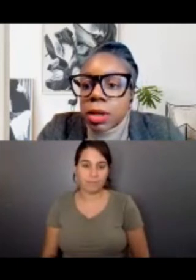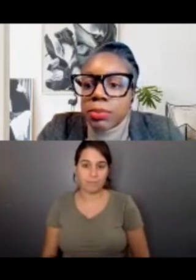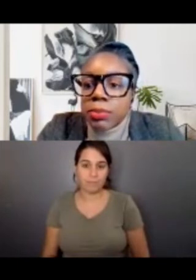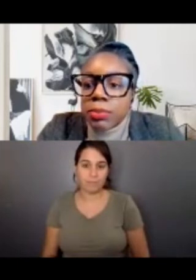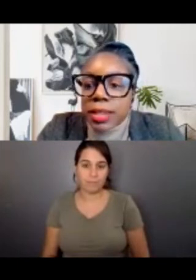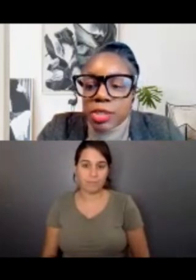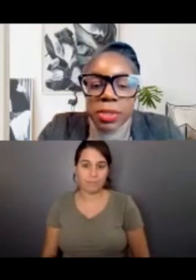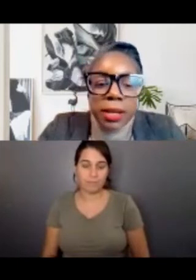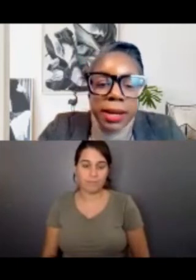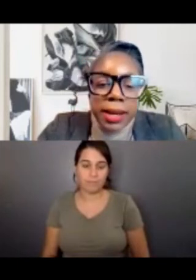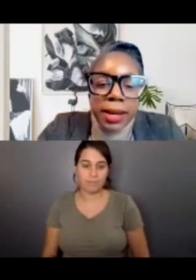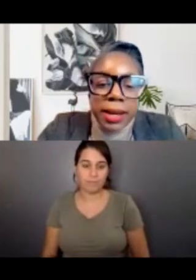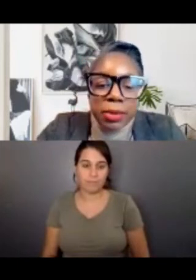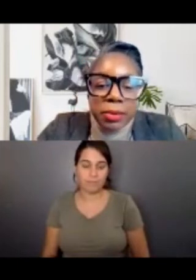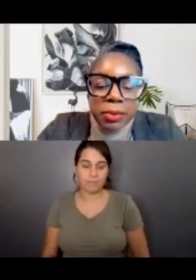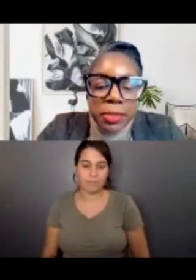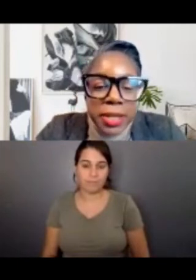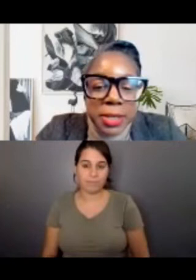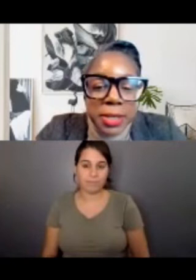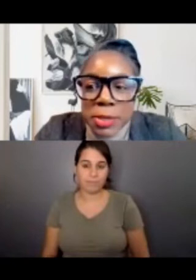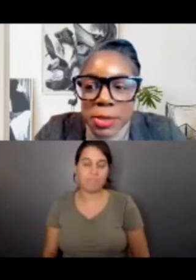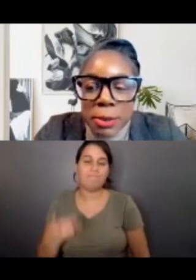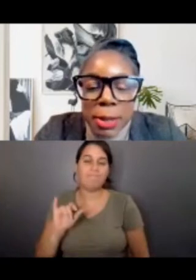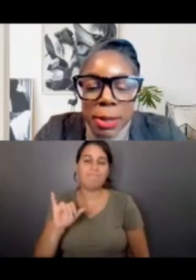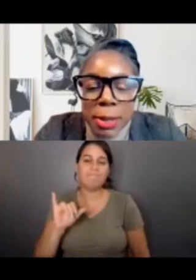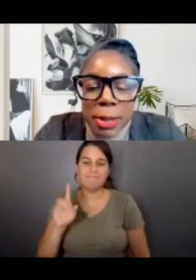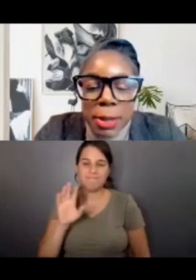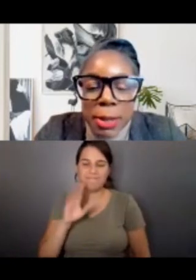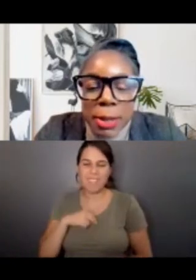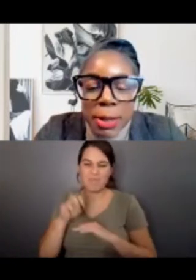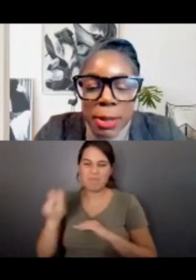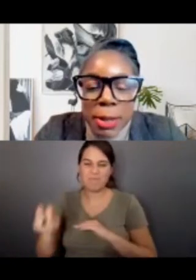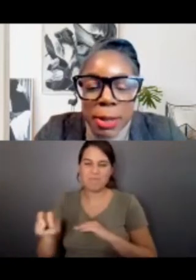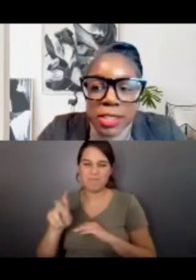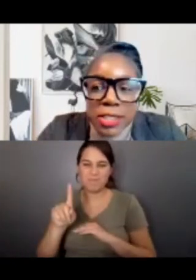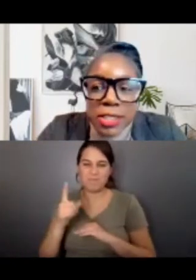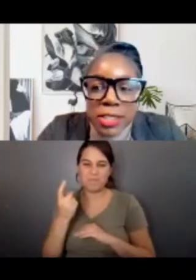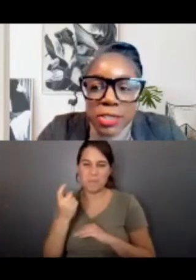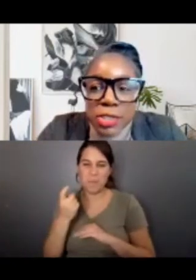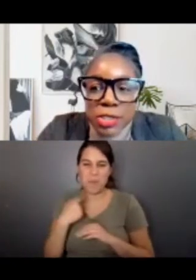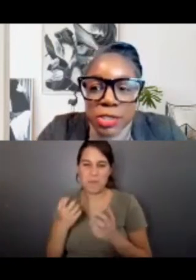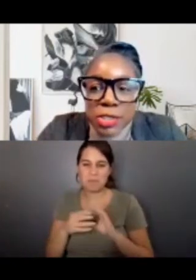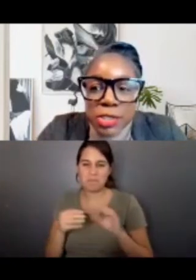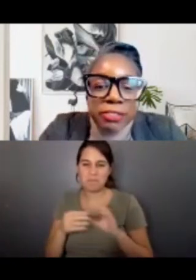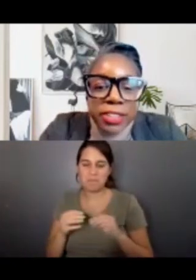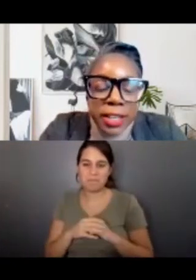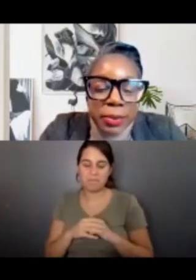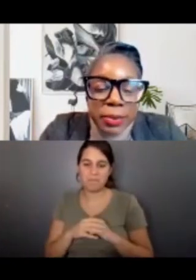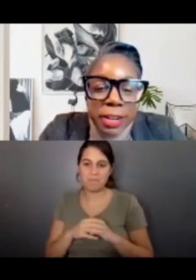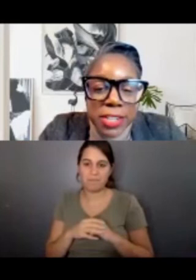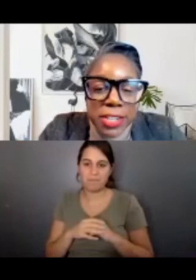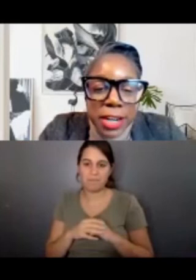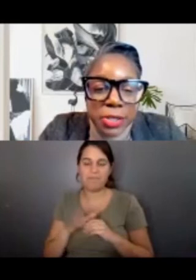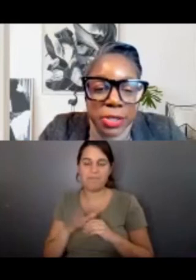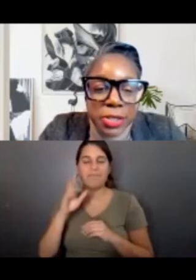Oh, sorry, I think I jumped ahead. I have one other thing to mention. Sorry about that. So let's just return to our vignette